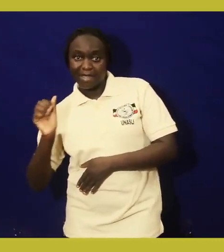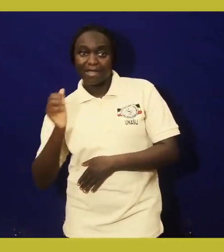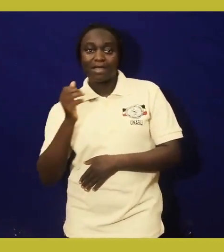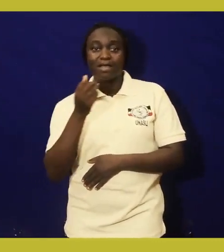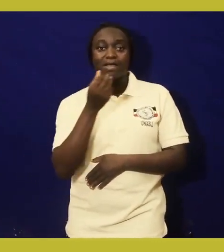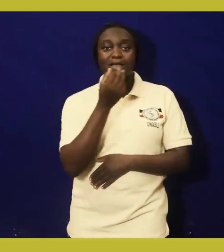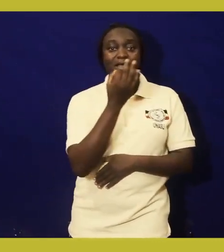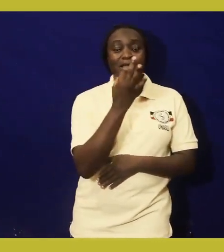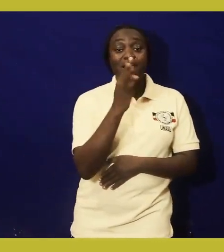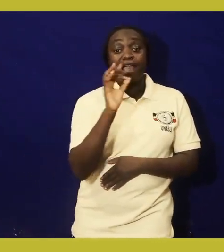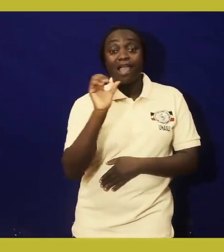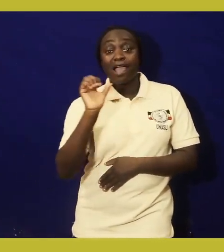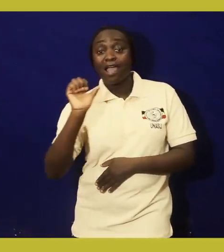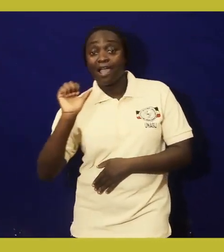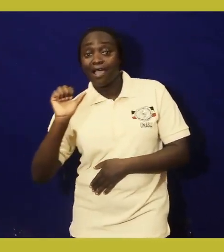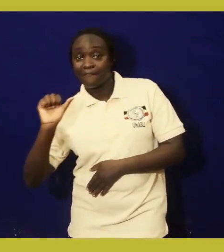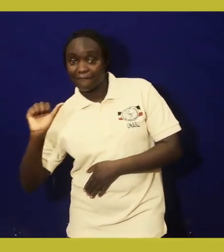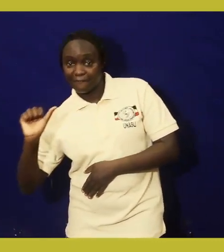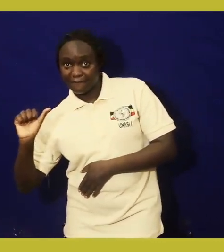fa,